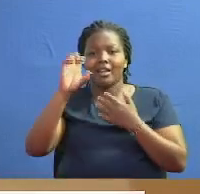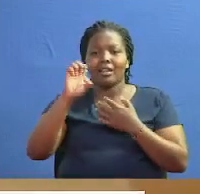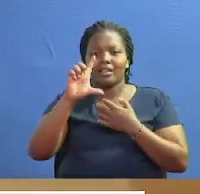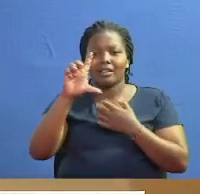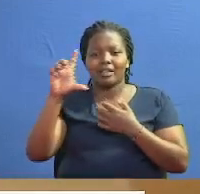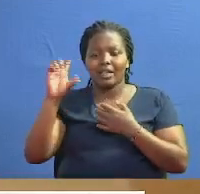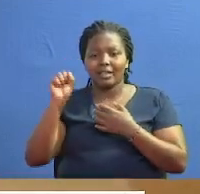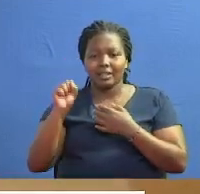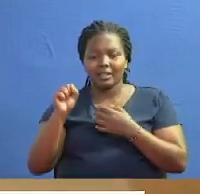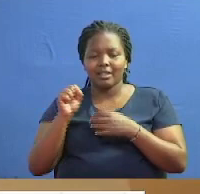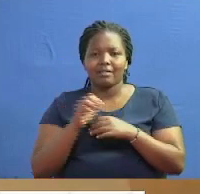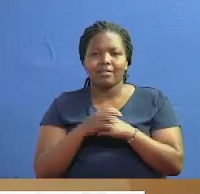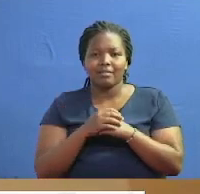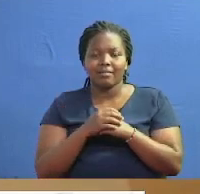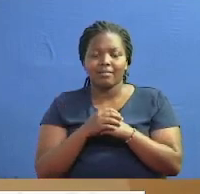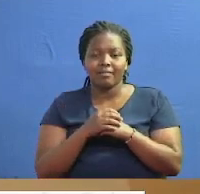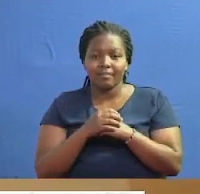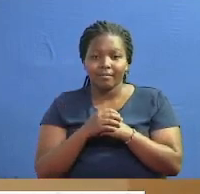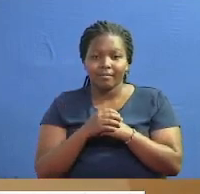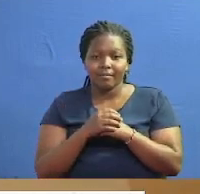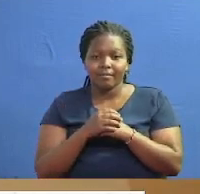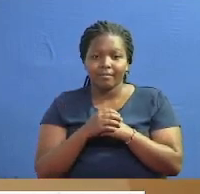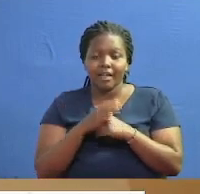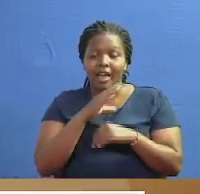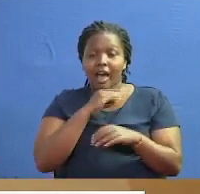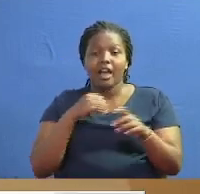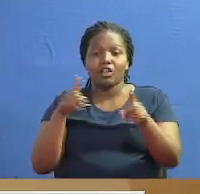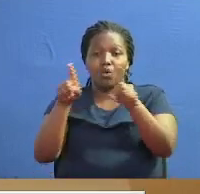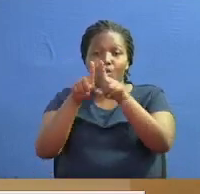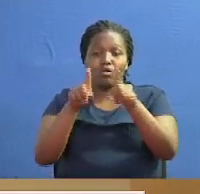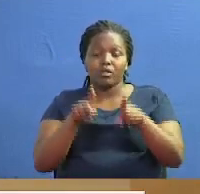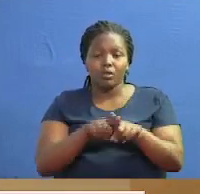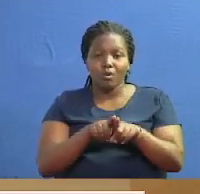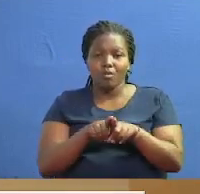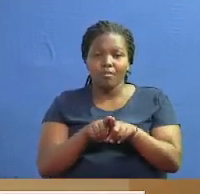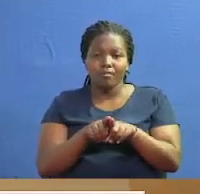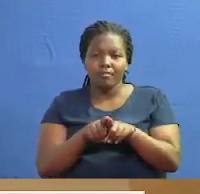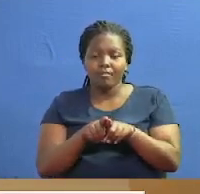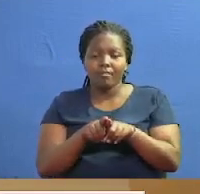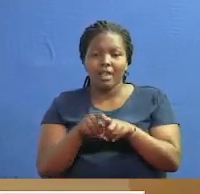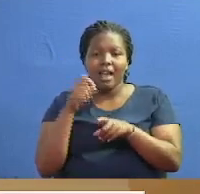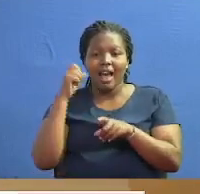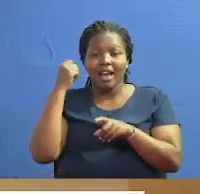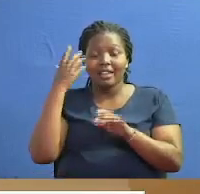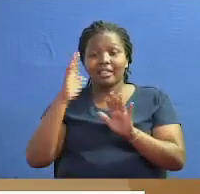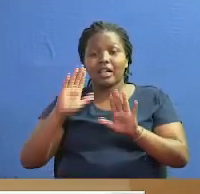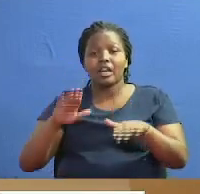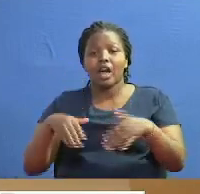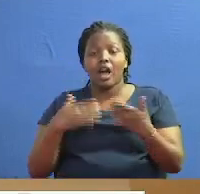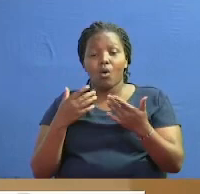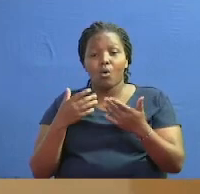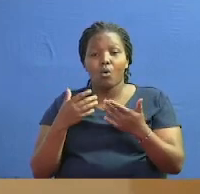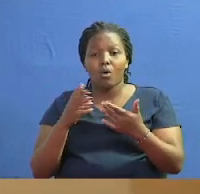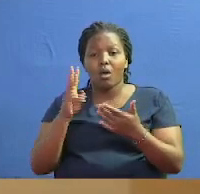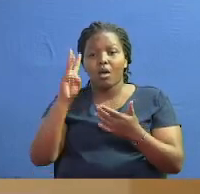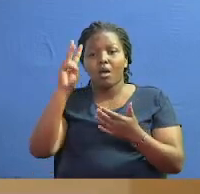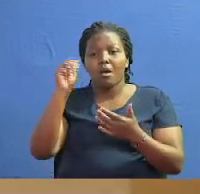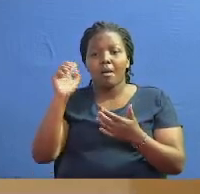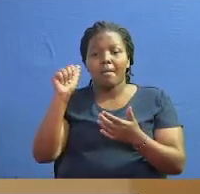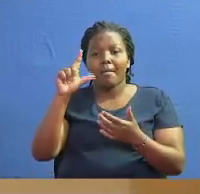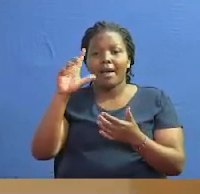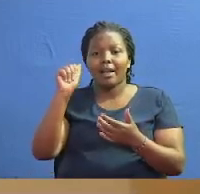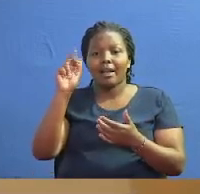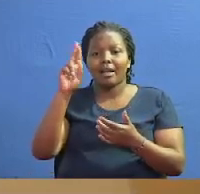it's inherited, yeah? And also, it's also good to understand how malaria causes